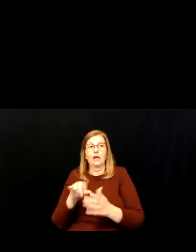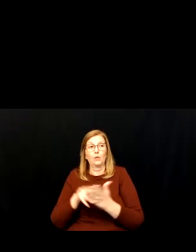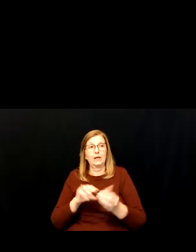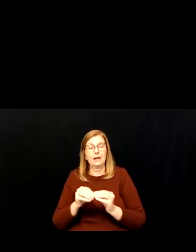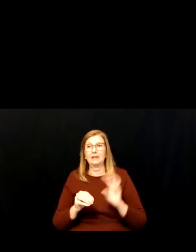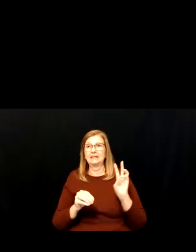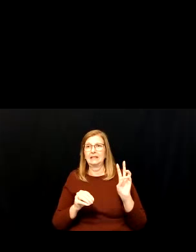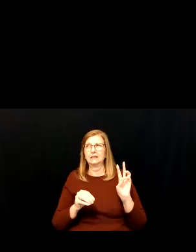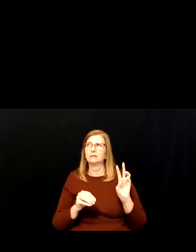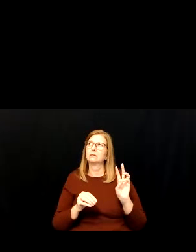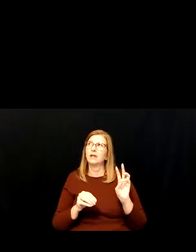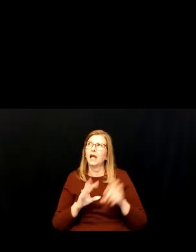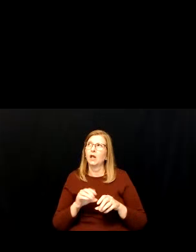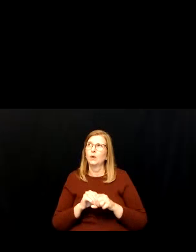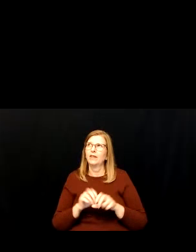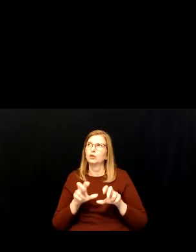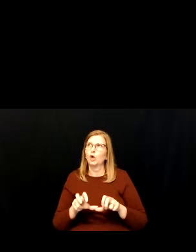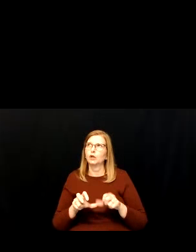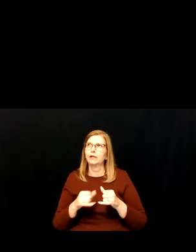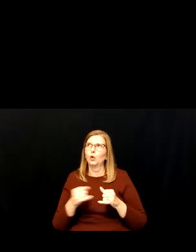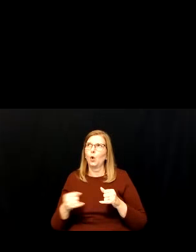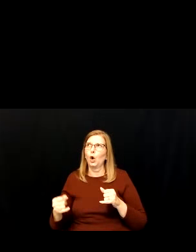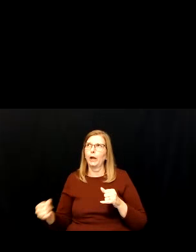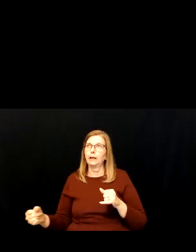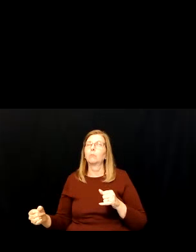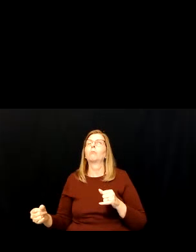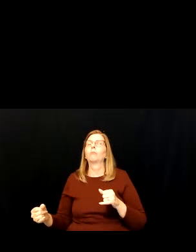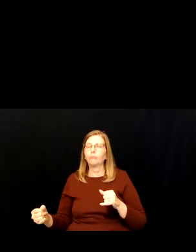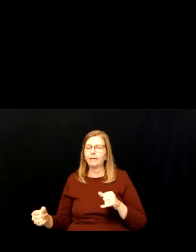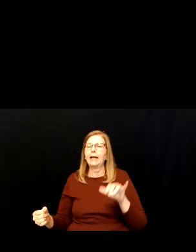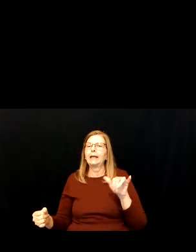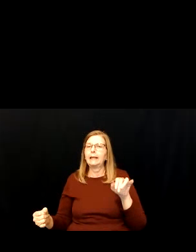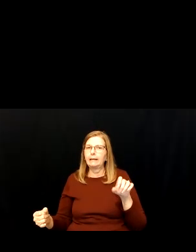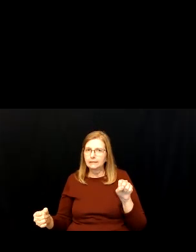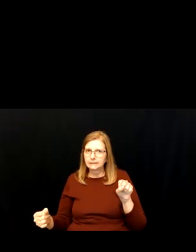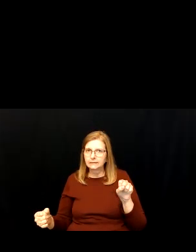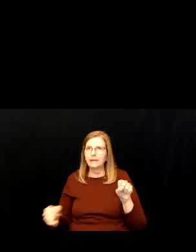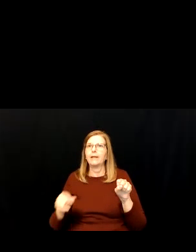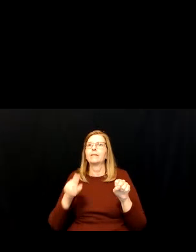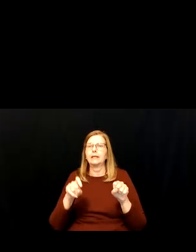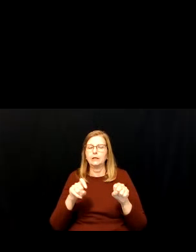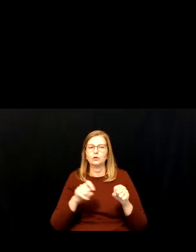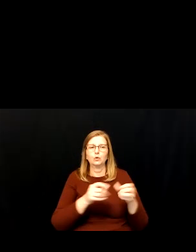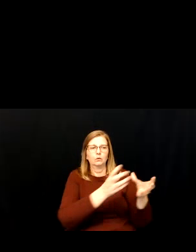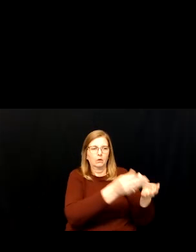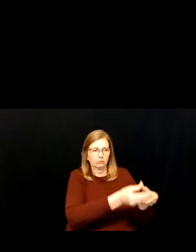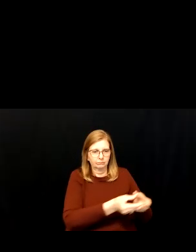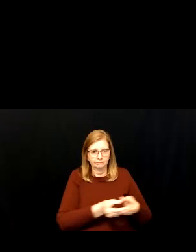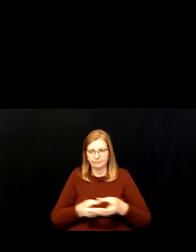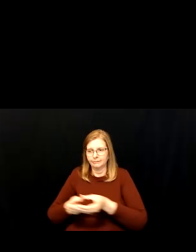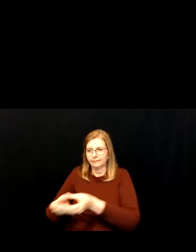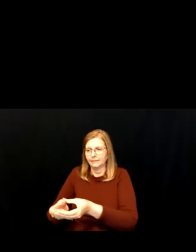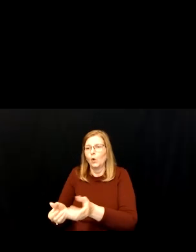also include the charging cords? And so absolutely, those things need to move forward with the